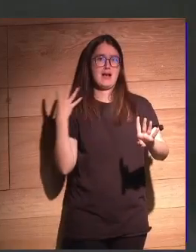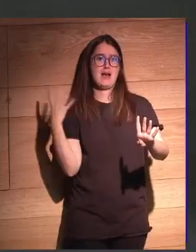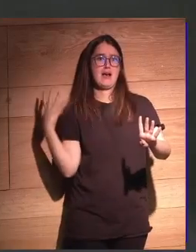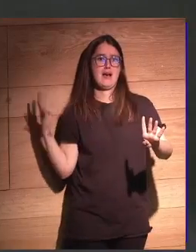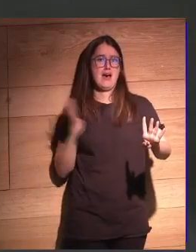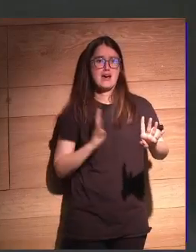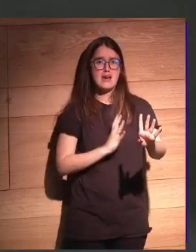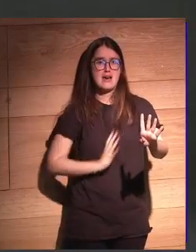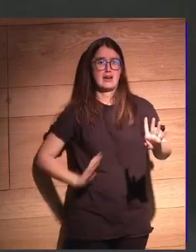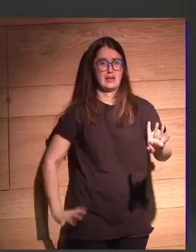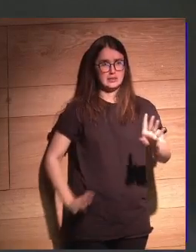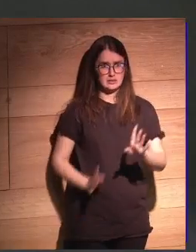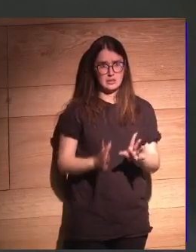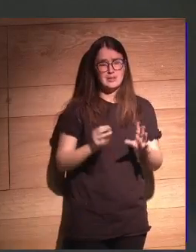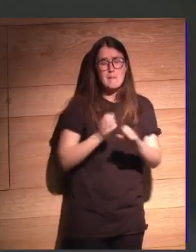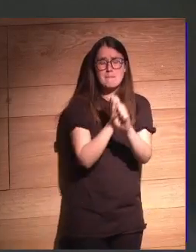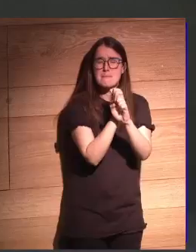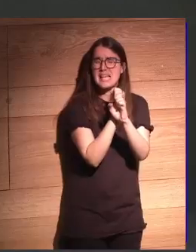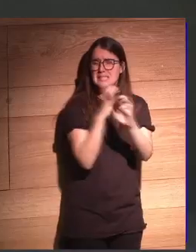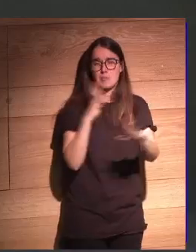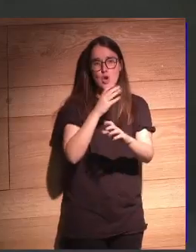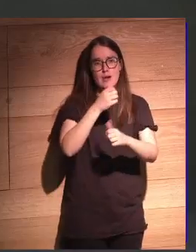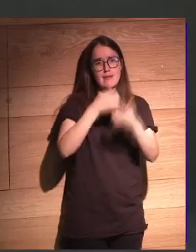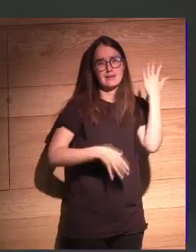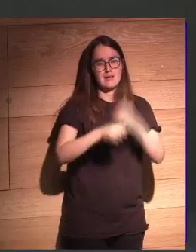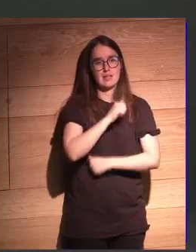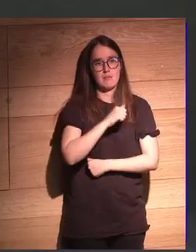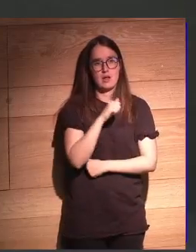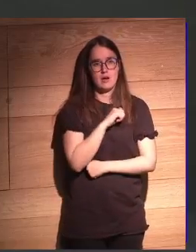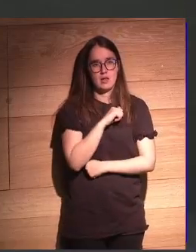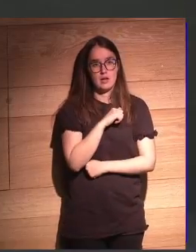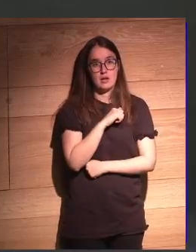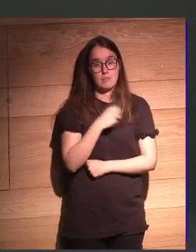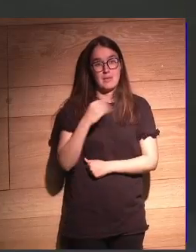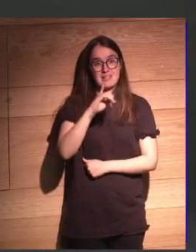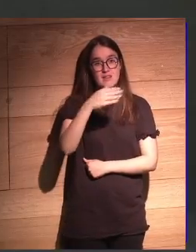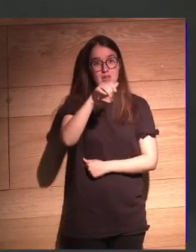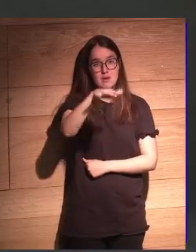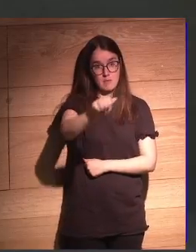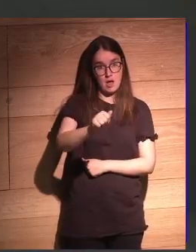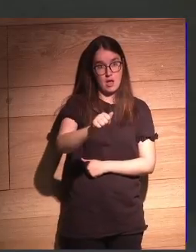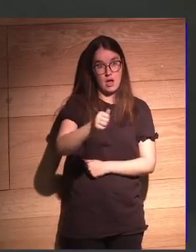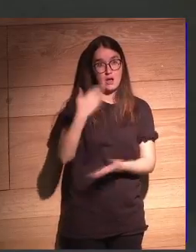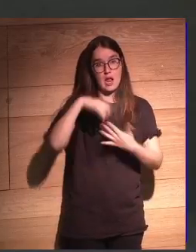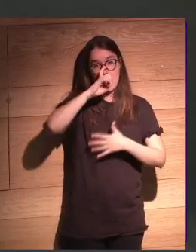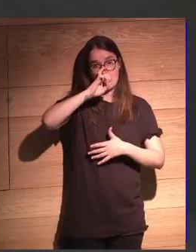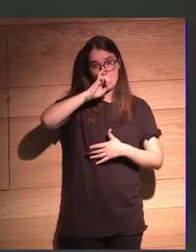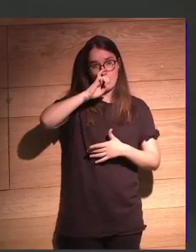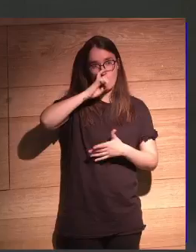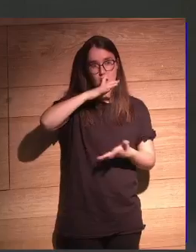renew the requests for public housing, and you can see floods of people queuing for it.